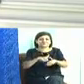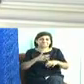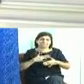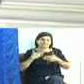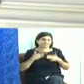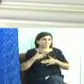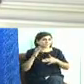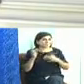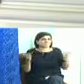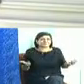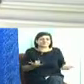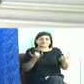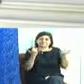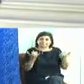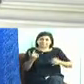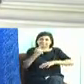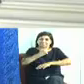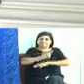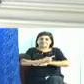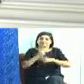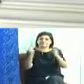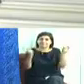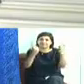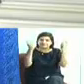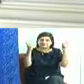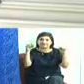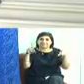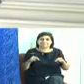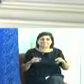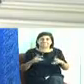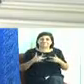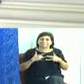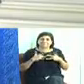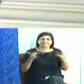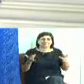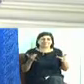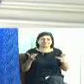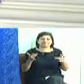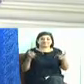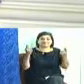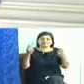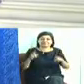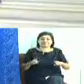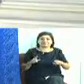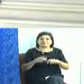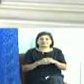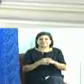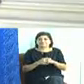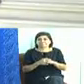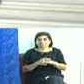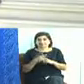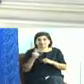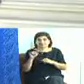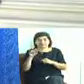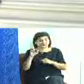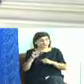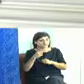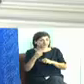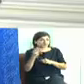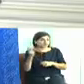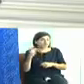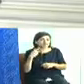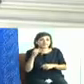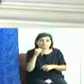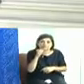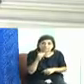you this day and to celebrate this joyous occasion. Keith and I, not only did we